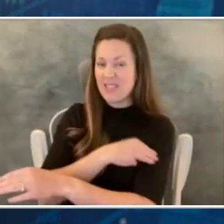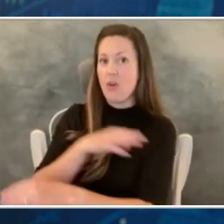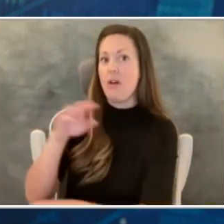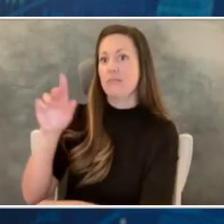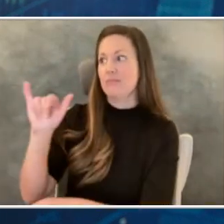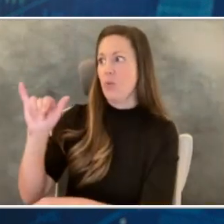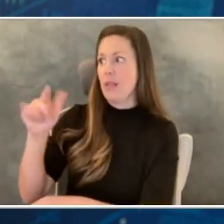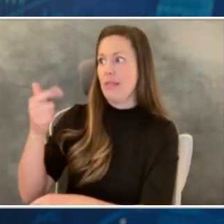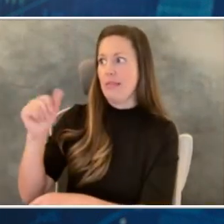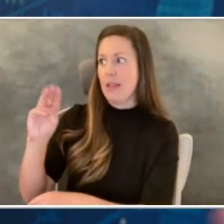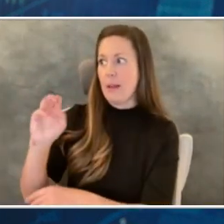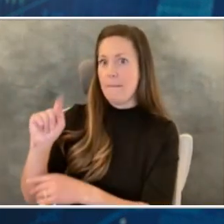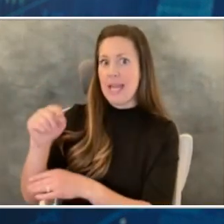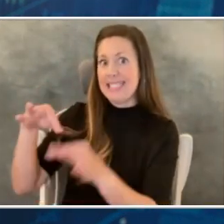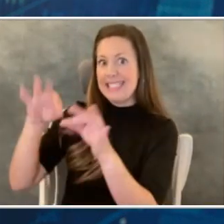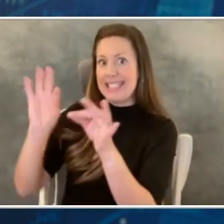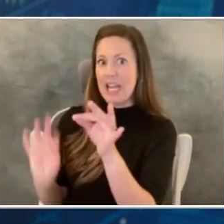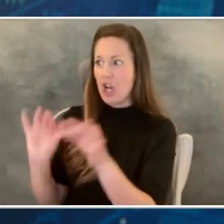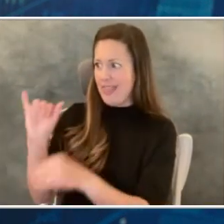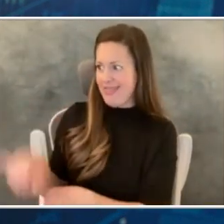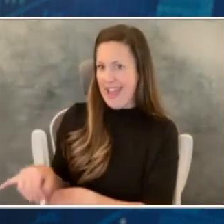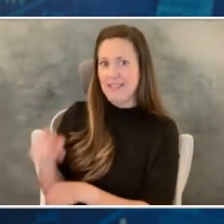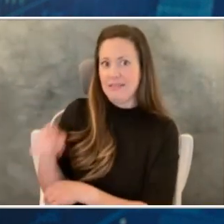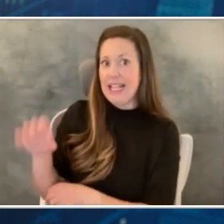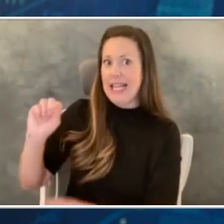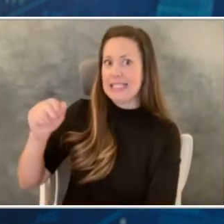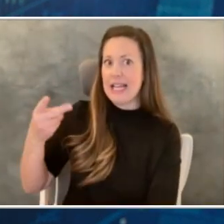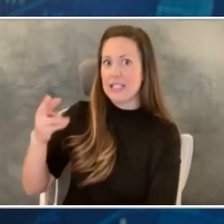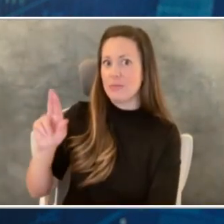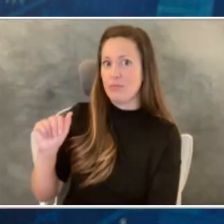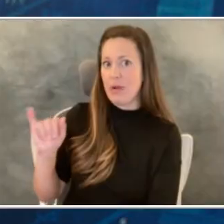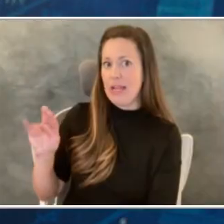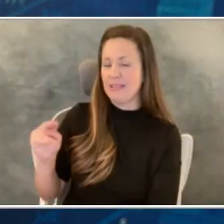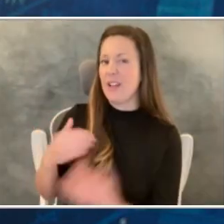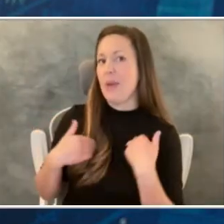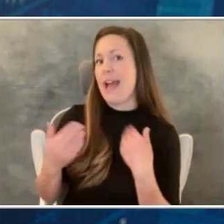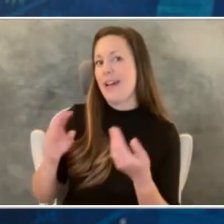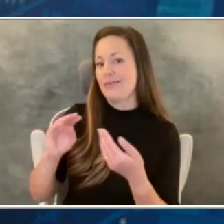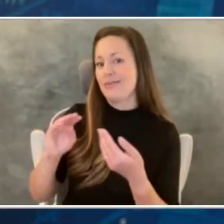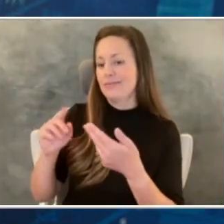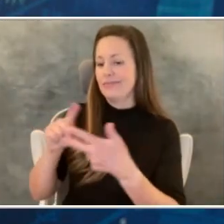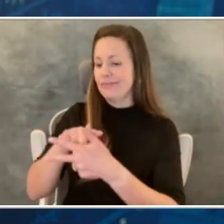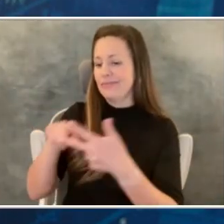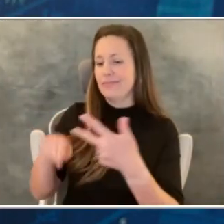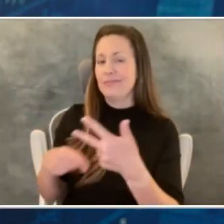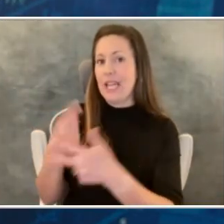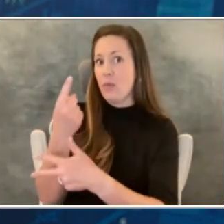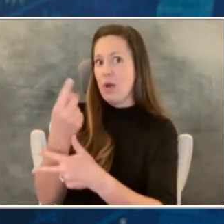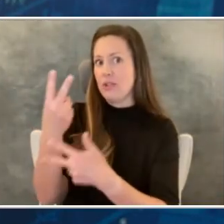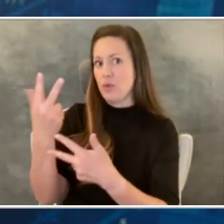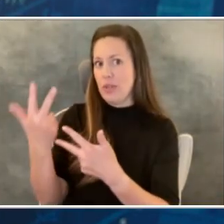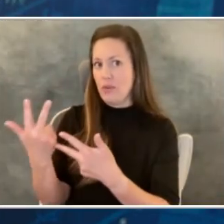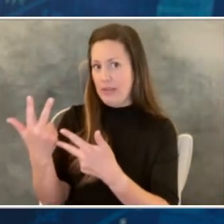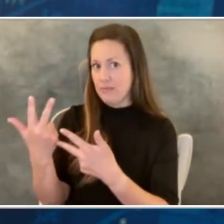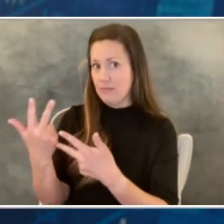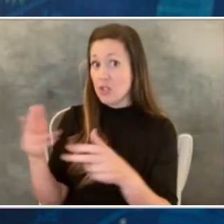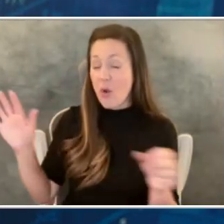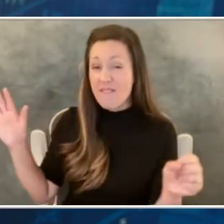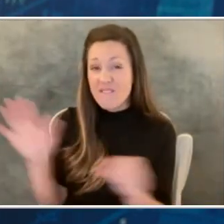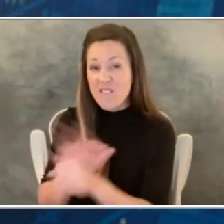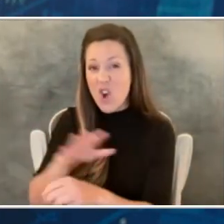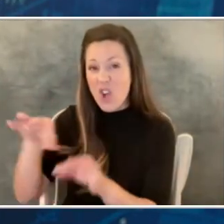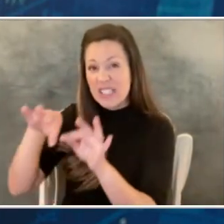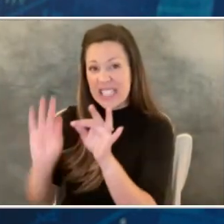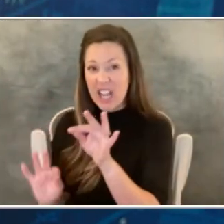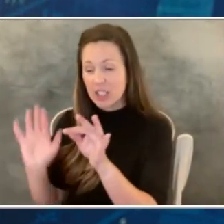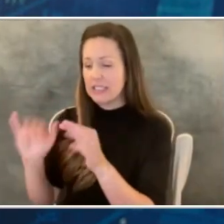have generally 3 types, 3 grades. So 1, 2, and 3. So a full thickness tear is a grade 3 sprain. So in some ways, they're kind of synonymous.